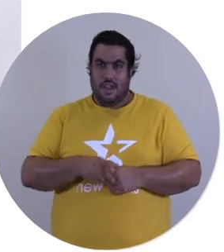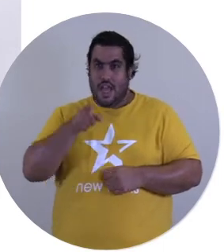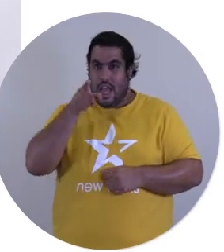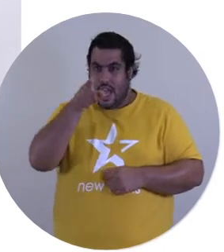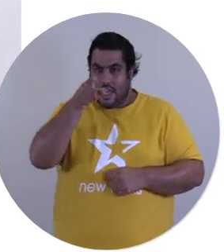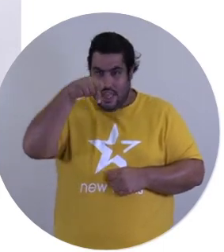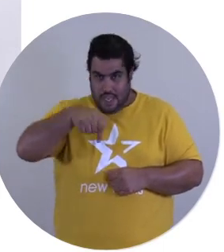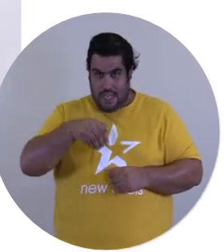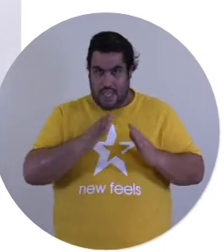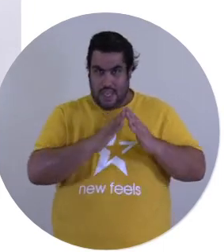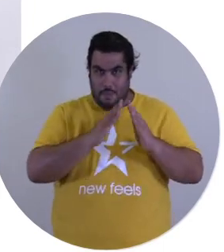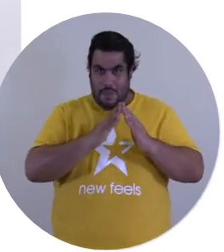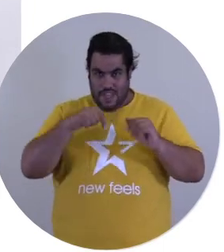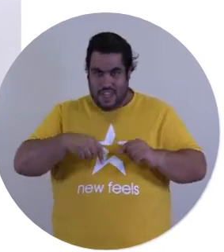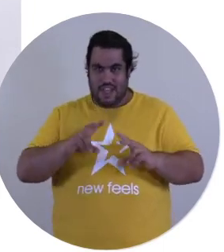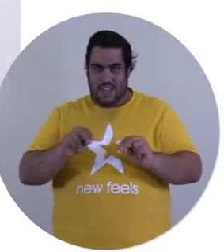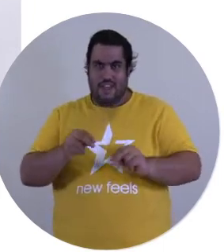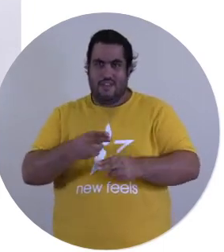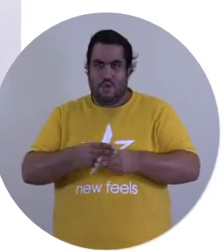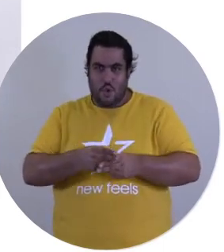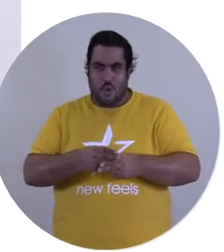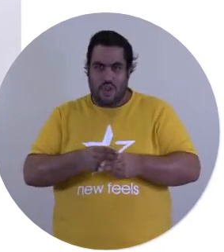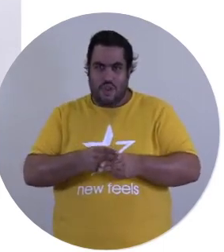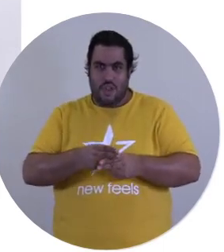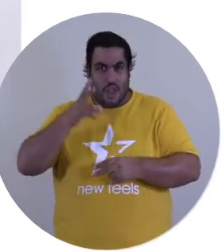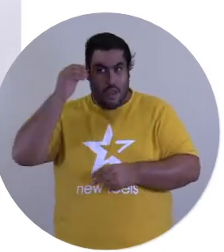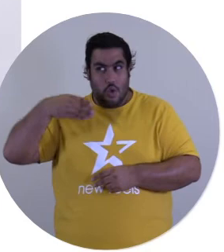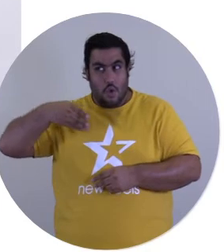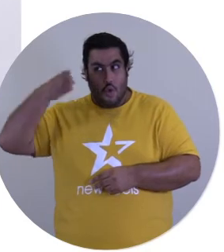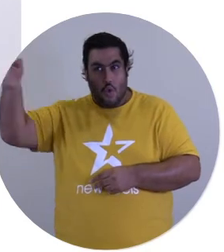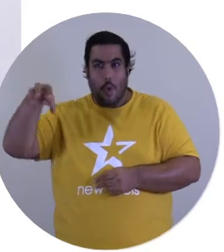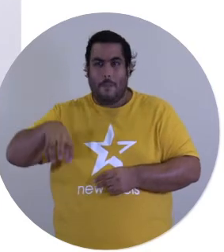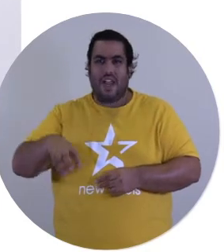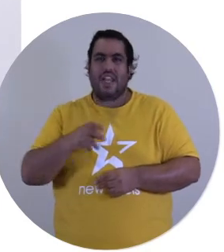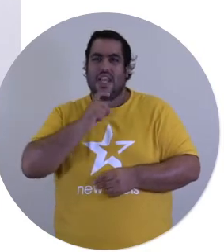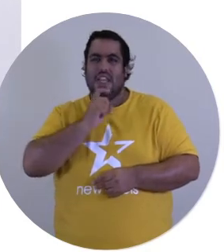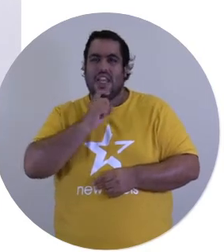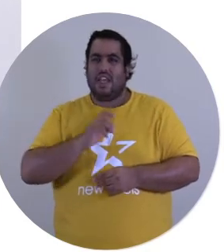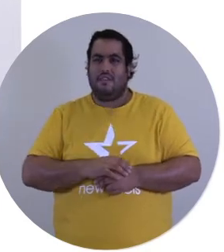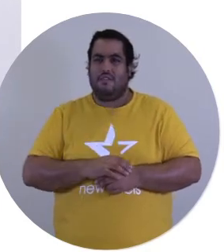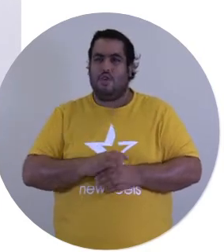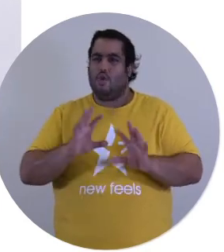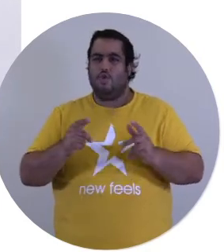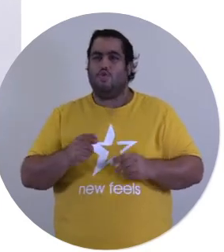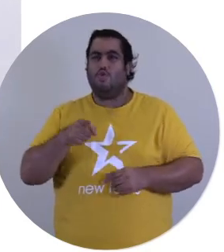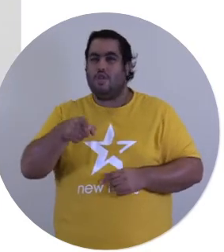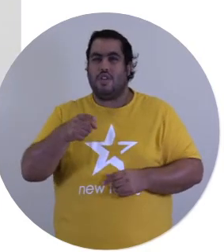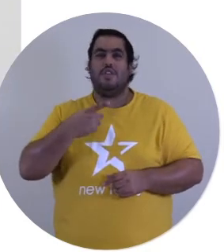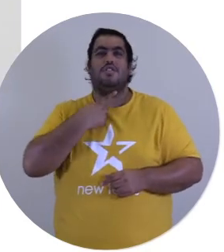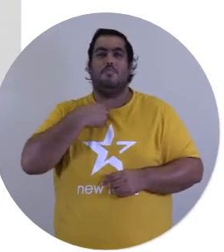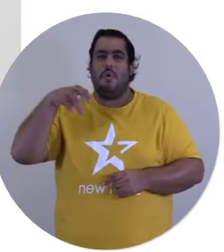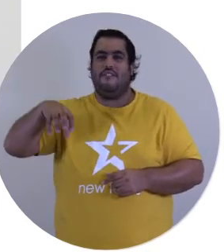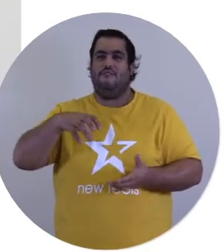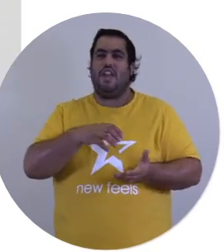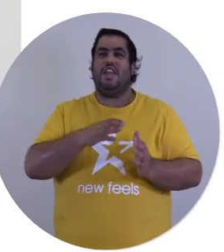is, what would you miss about the city if you moved to the country or vice versa, or the opposite? So